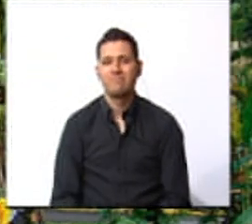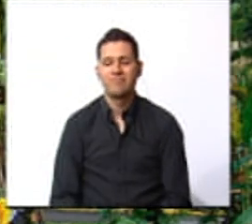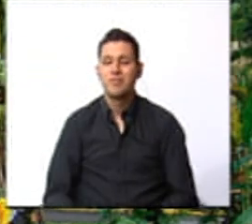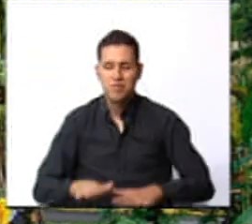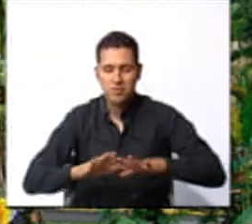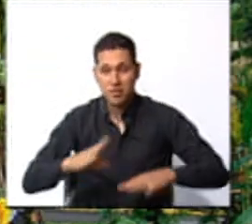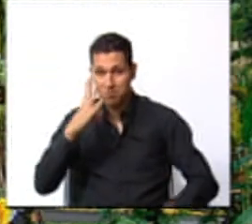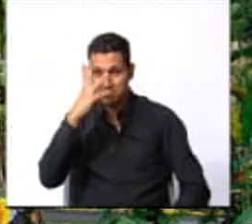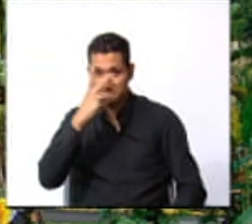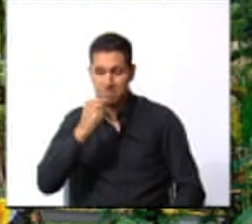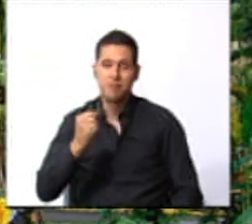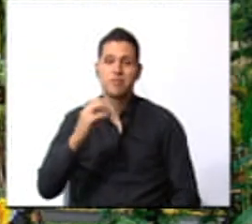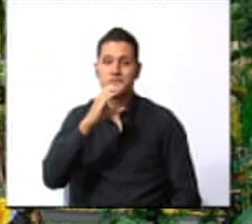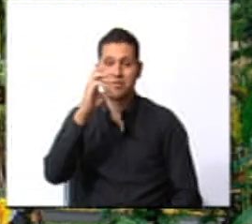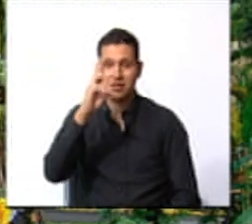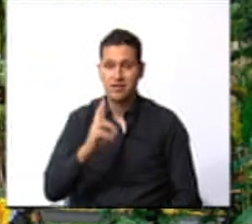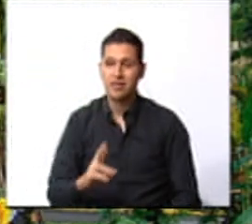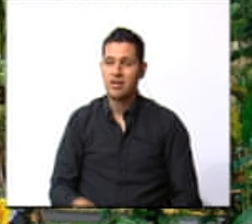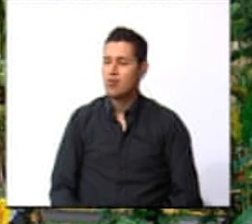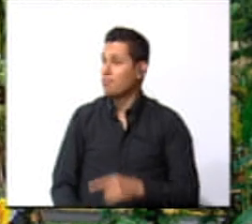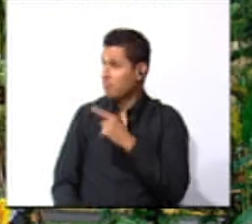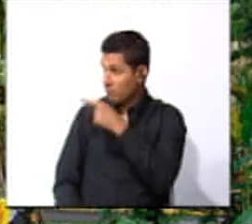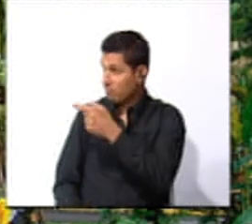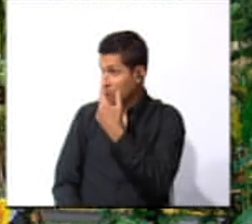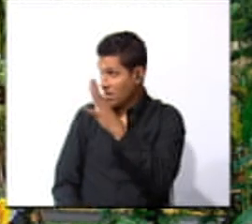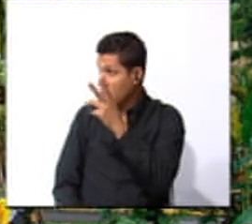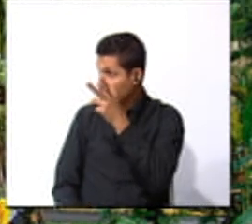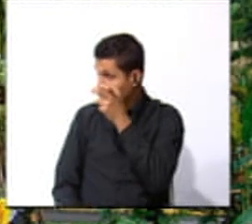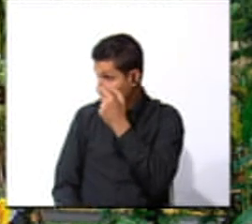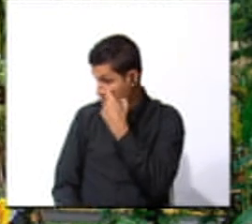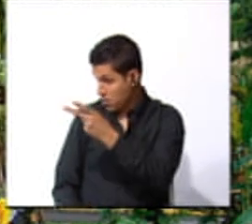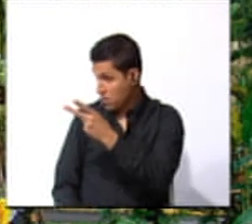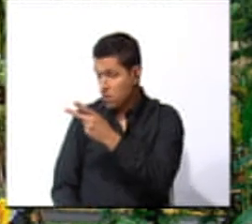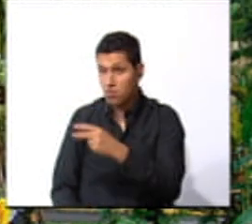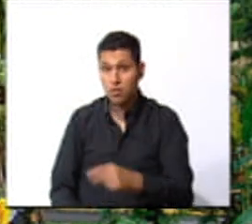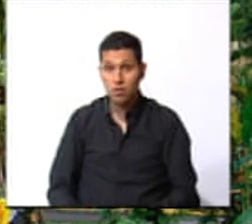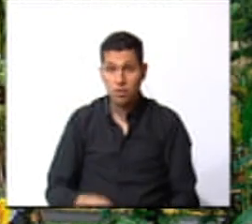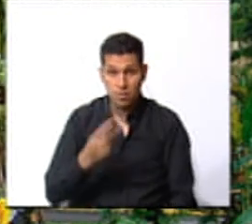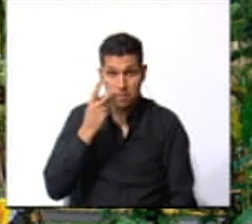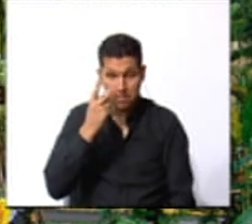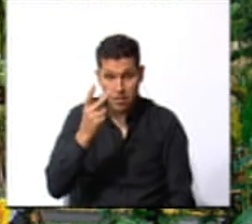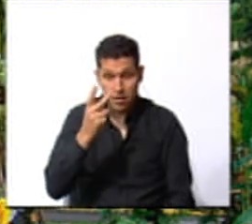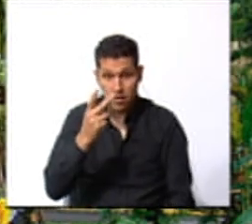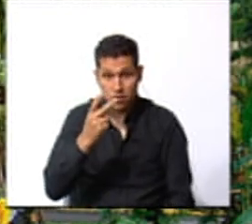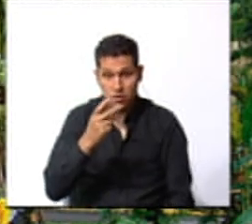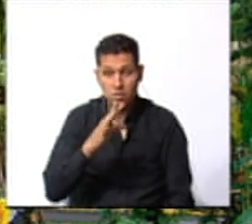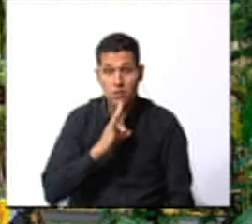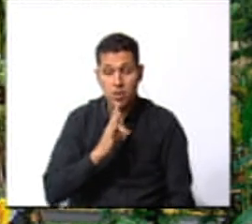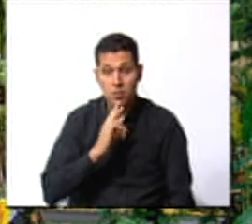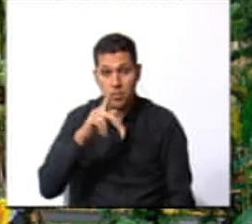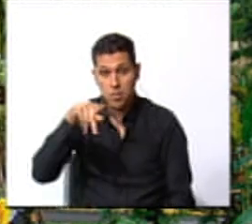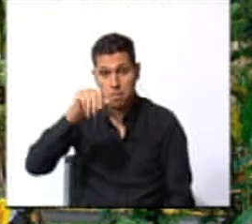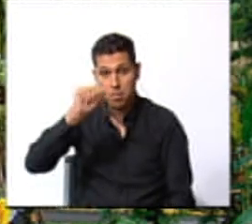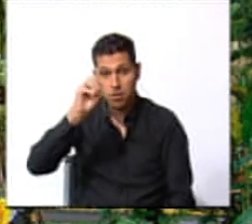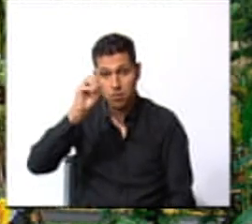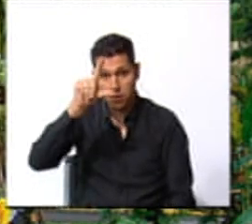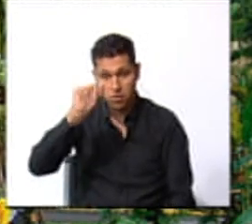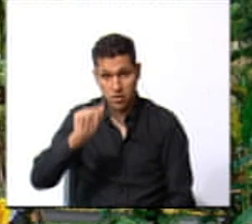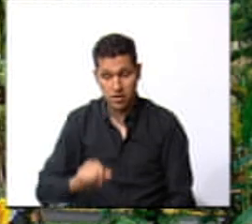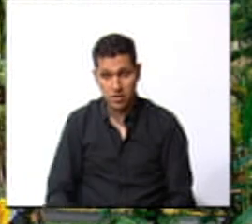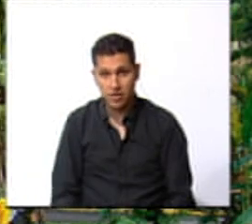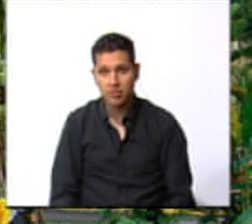Rica, Andrés. Did you listen to Paola's speech? ¿Escucharon el discurso de Paola? There are